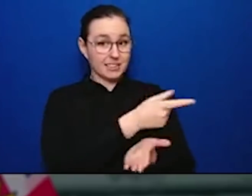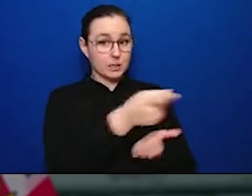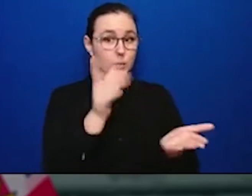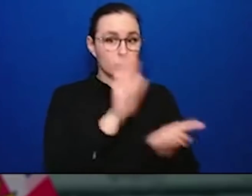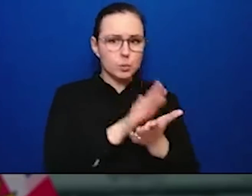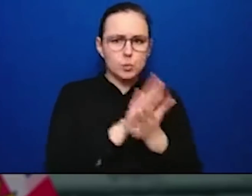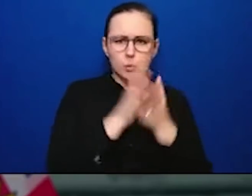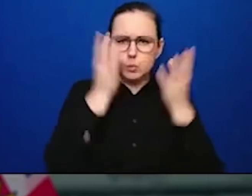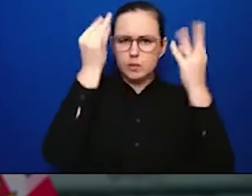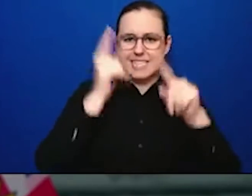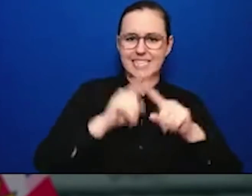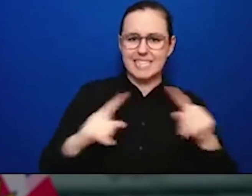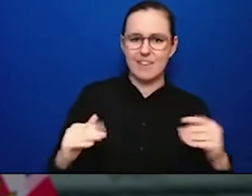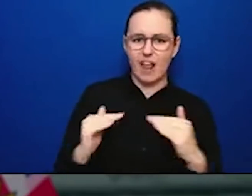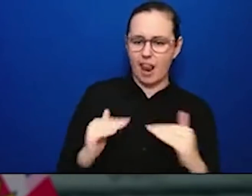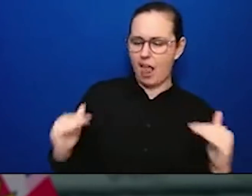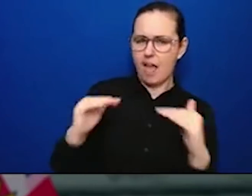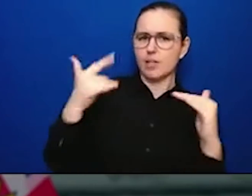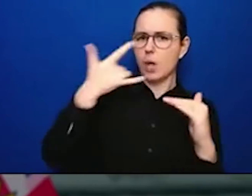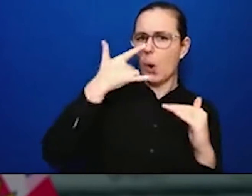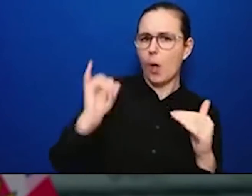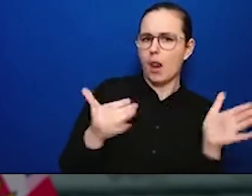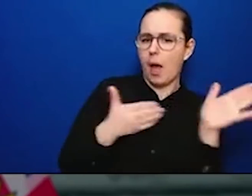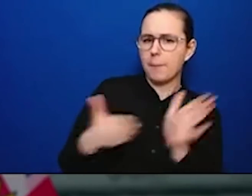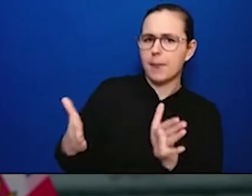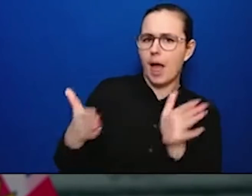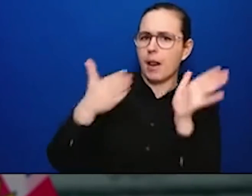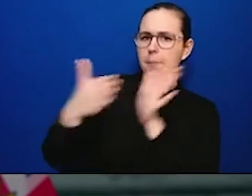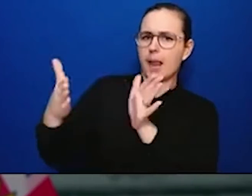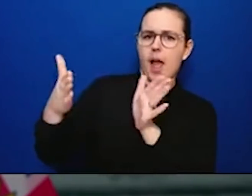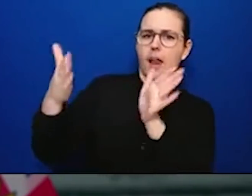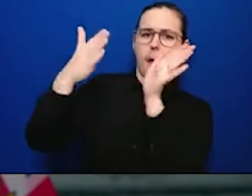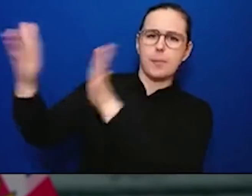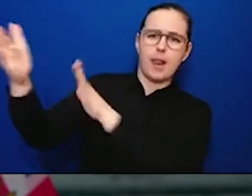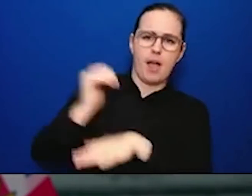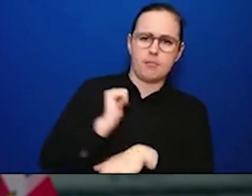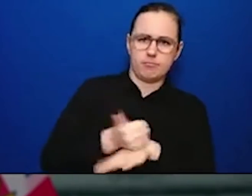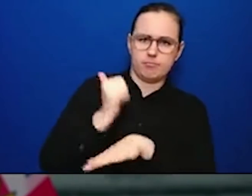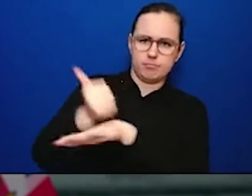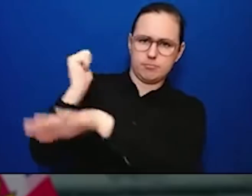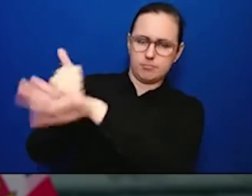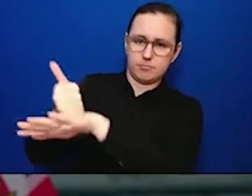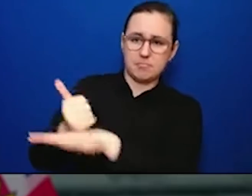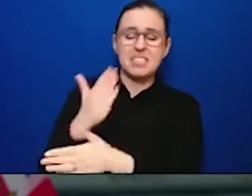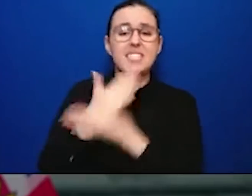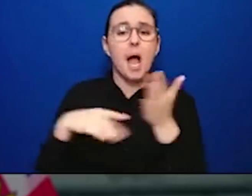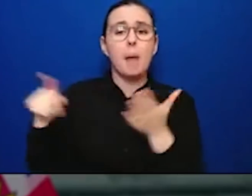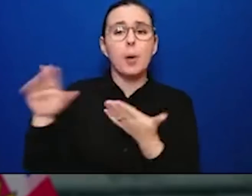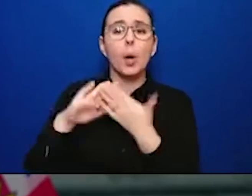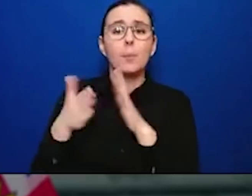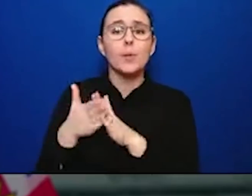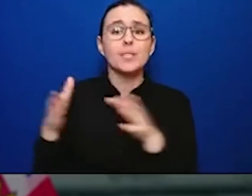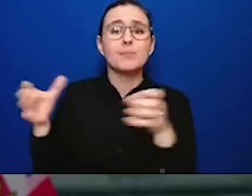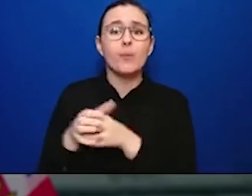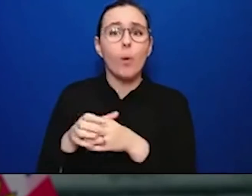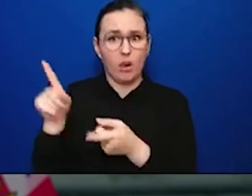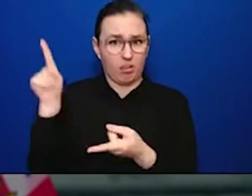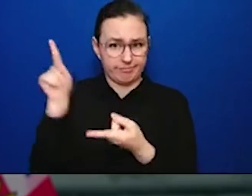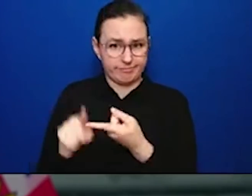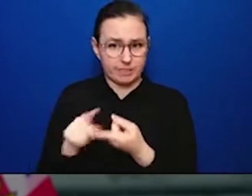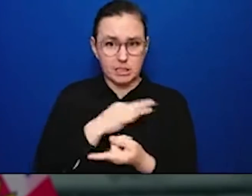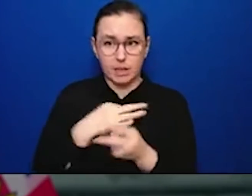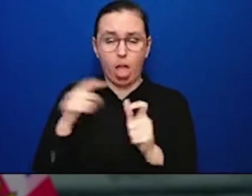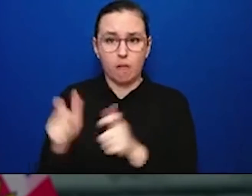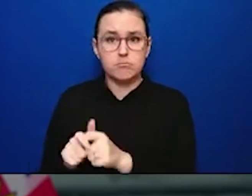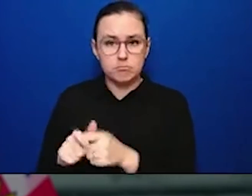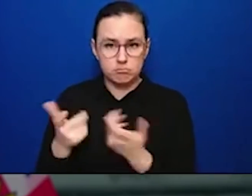community where there's not as many staff available to support. How do you have mixed classes if you need to